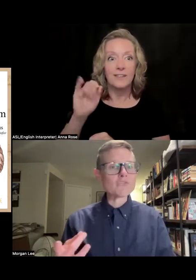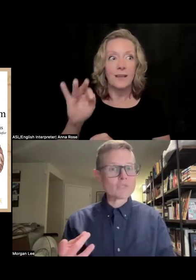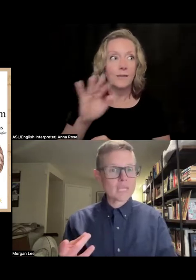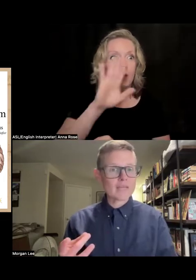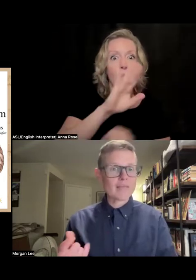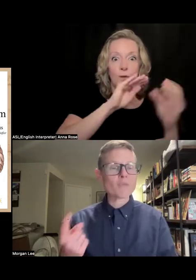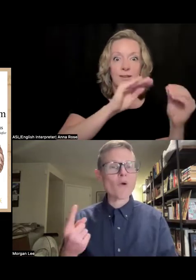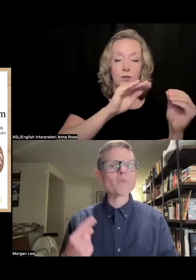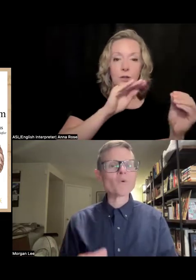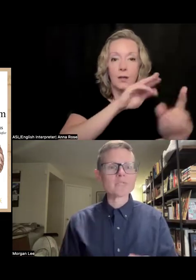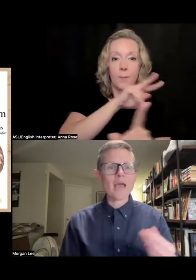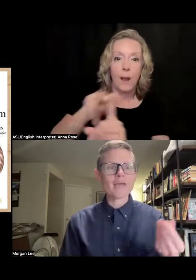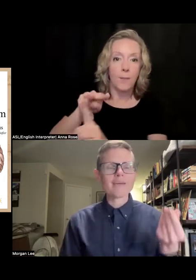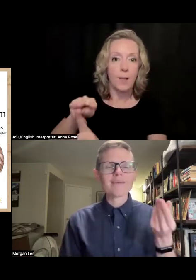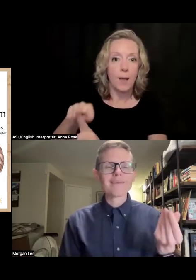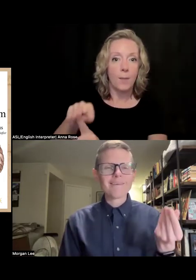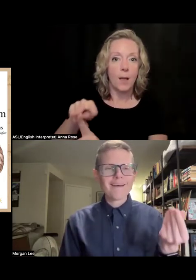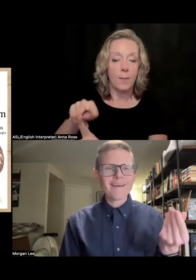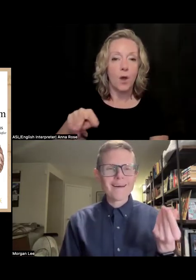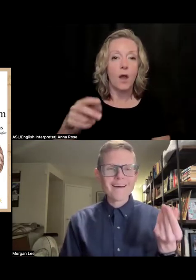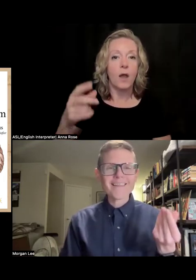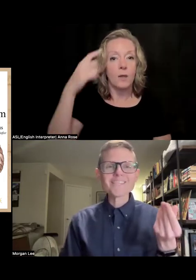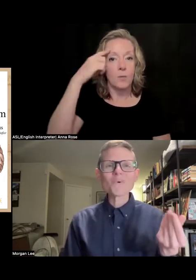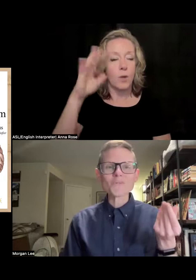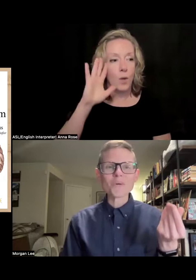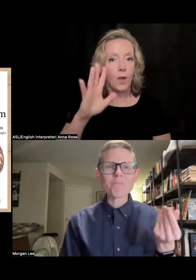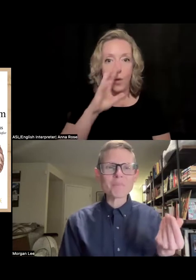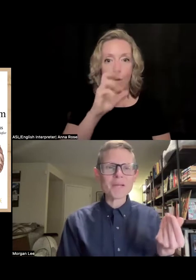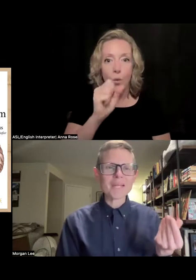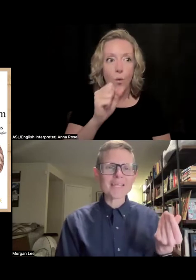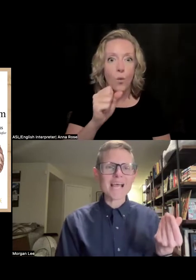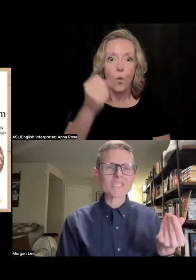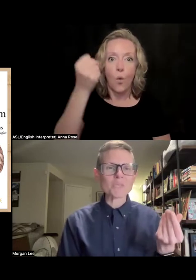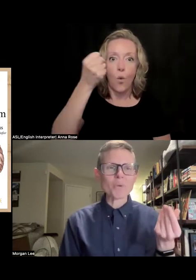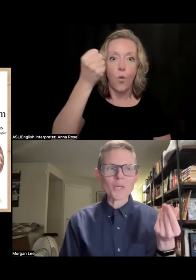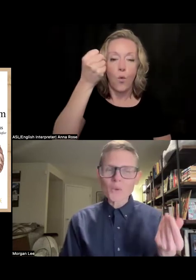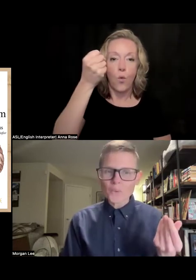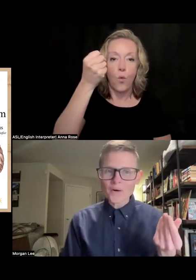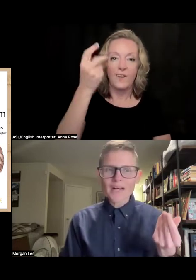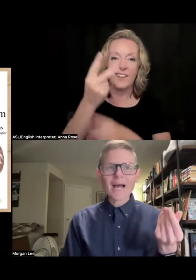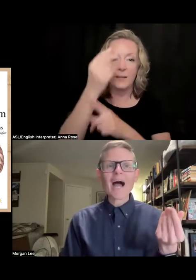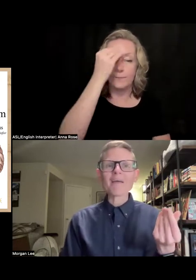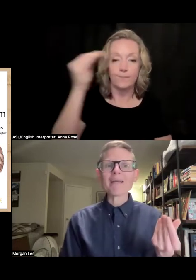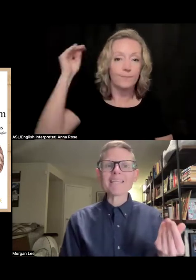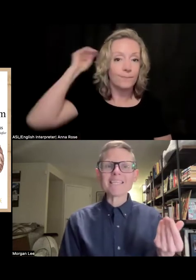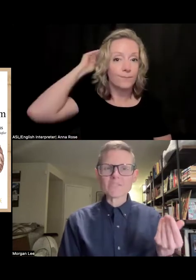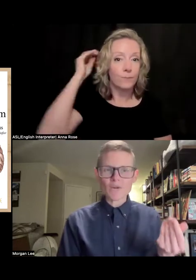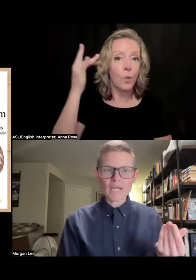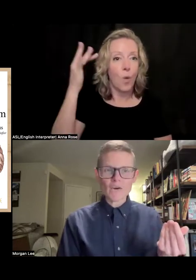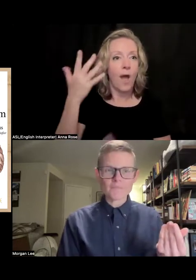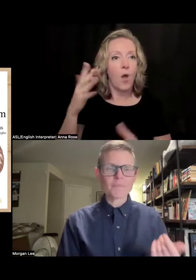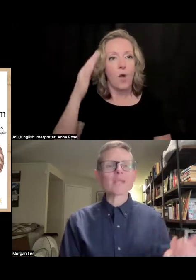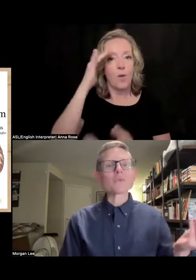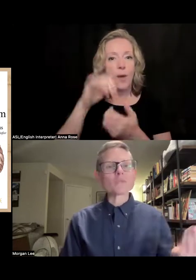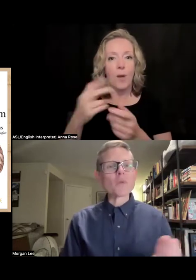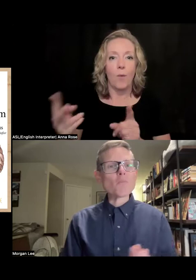find interesting, that the brain will say, this short-term memory is actually pretty cool. I might need this for